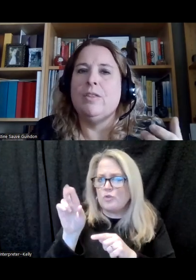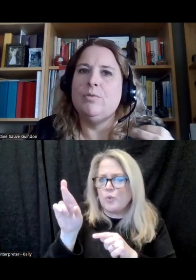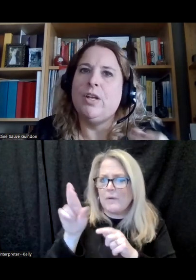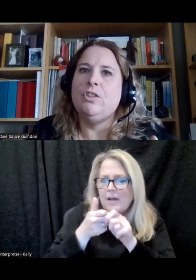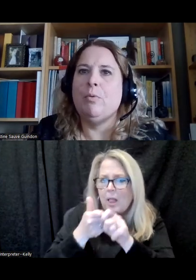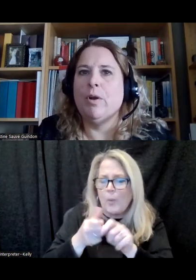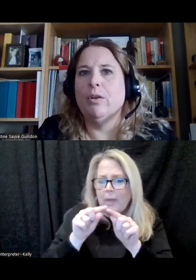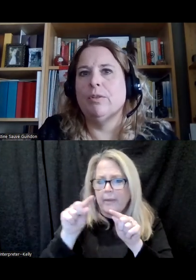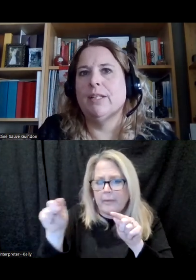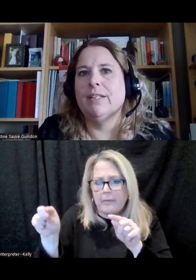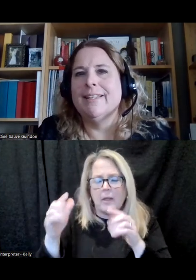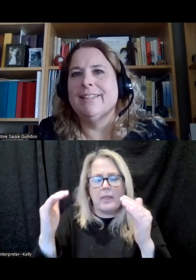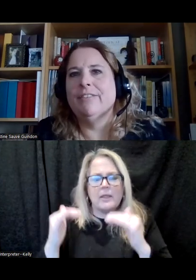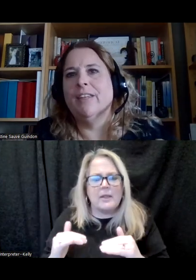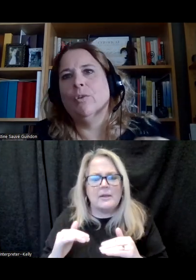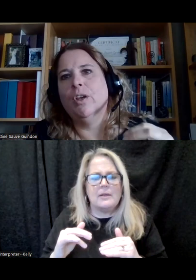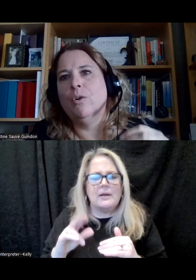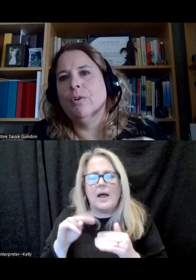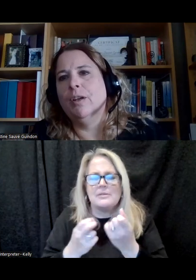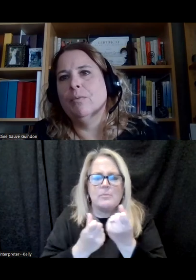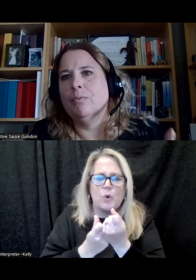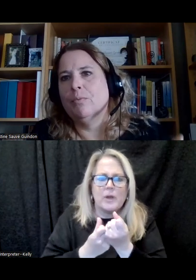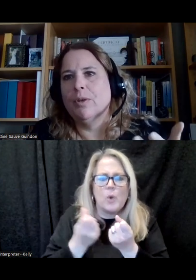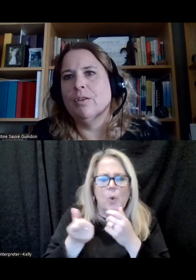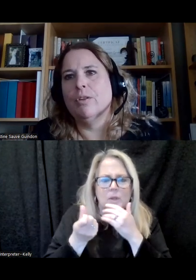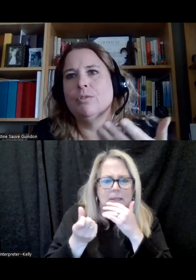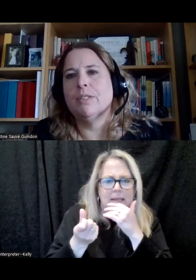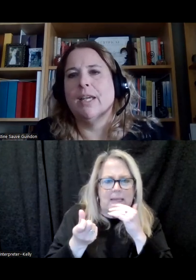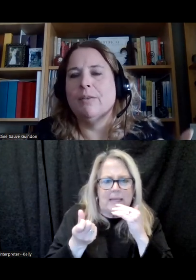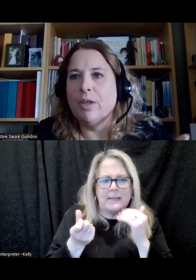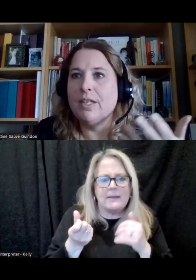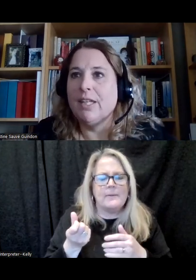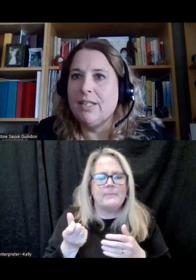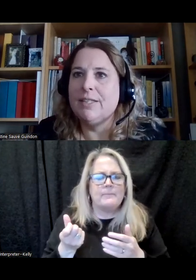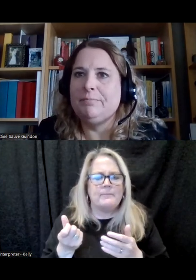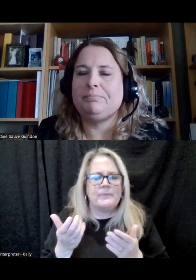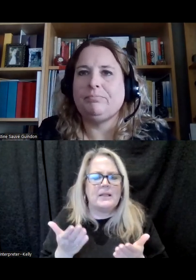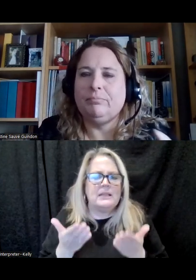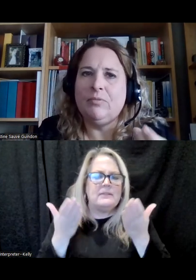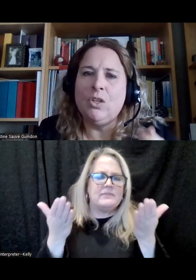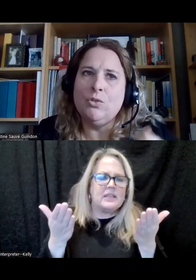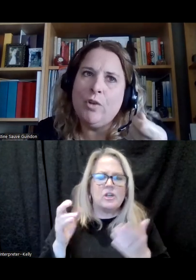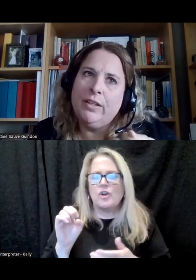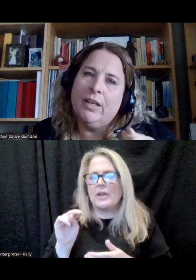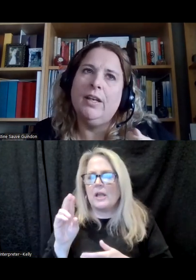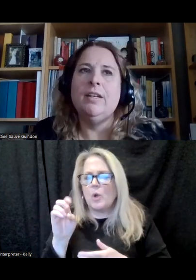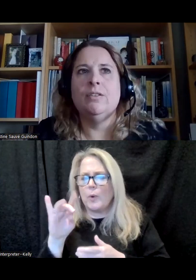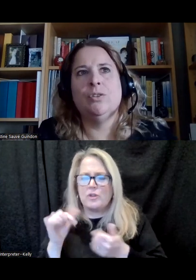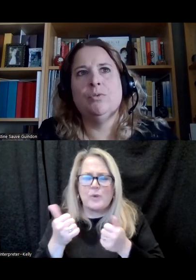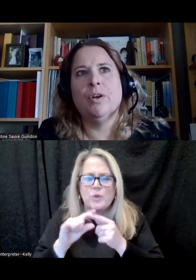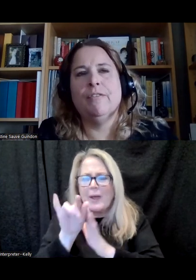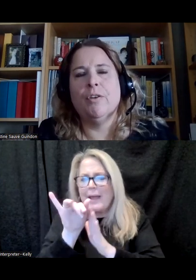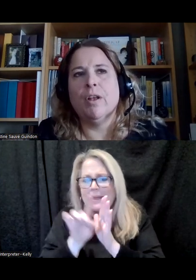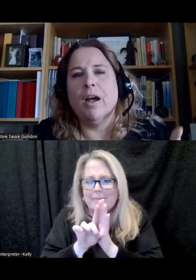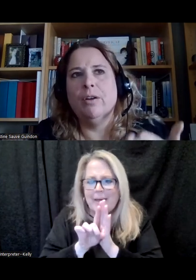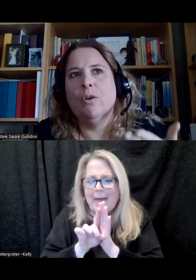And then there was unsupported holding, lifting or encoding with, oh, there's a mistake, with the keys. So trying